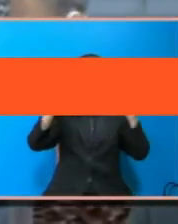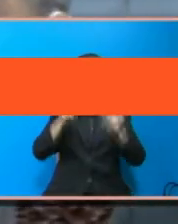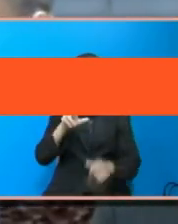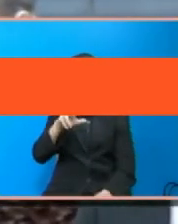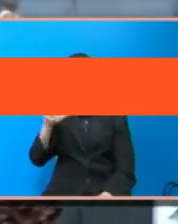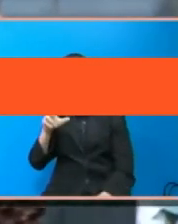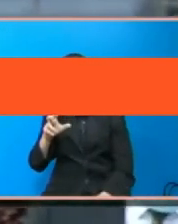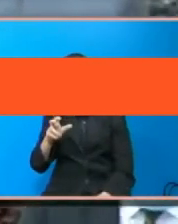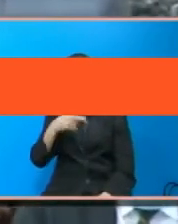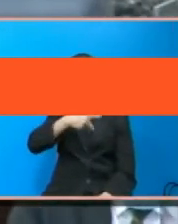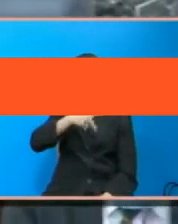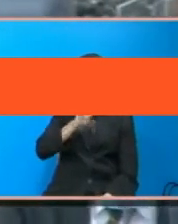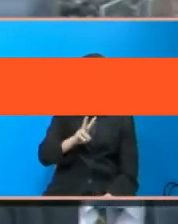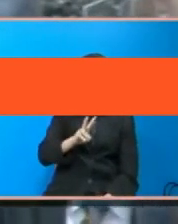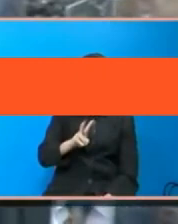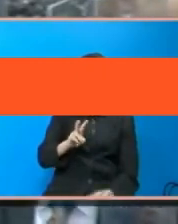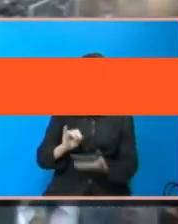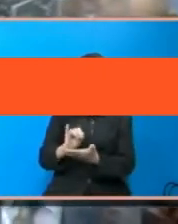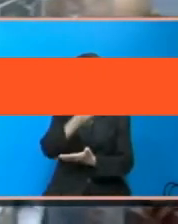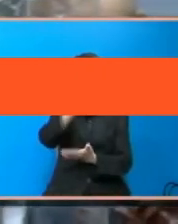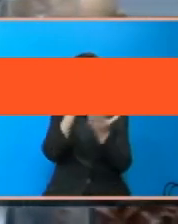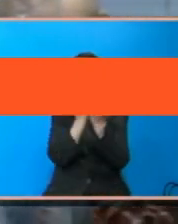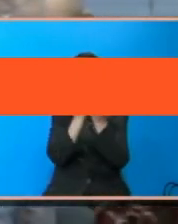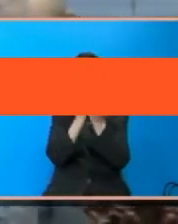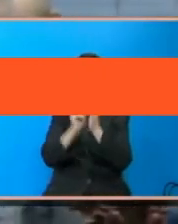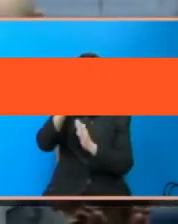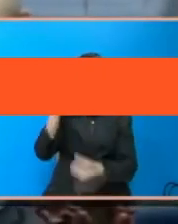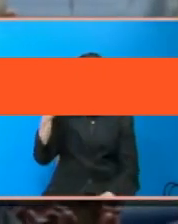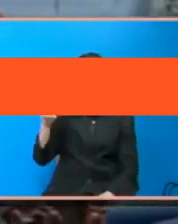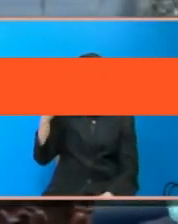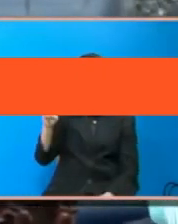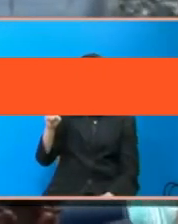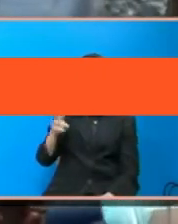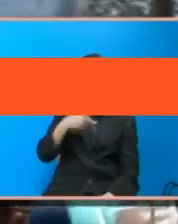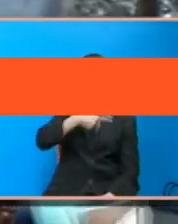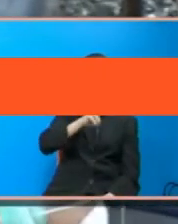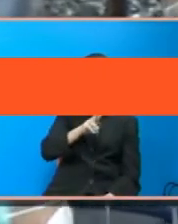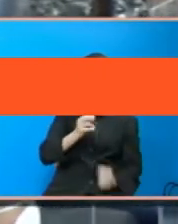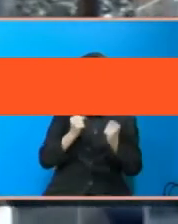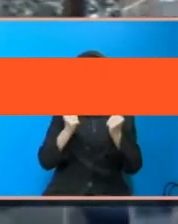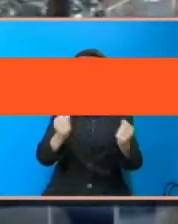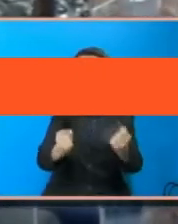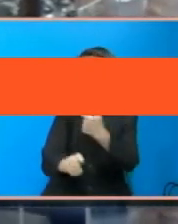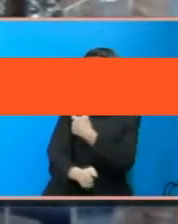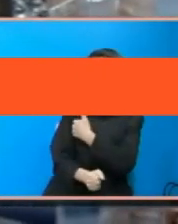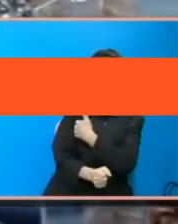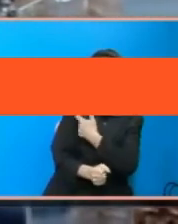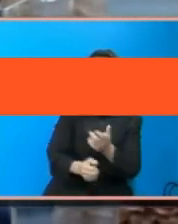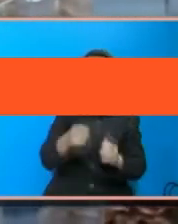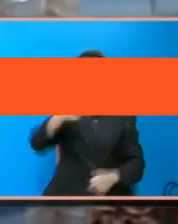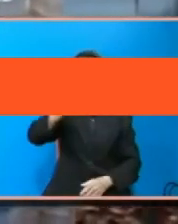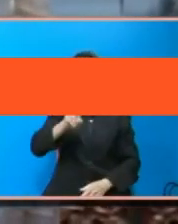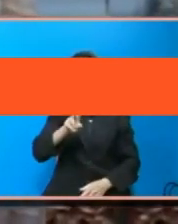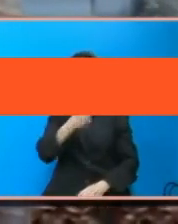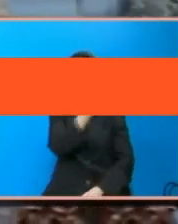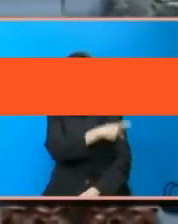or moral grounds. He said the bill, if passed, will create an unnecessary precedent that may open the doors for racially motivated attempts to ban